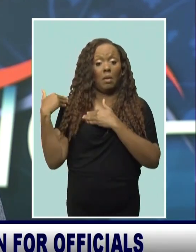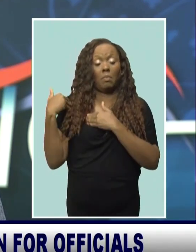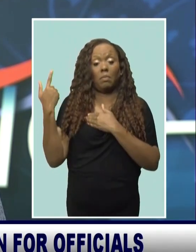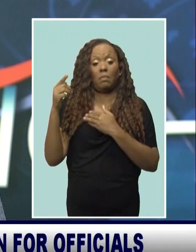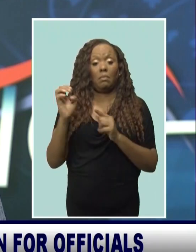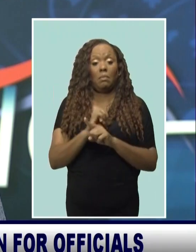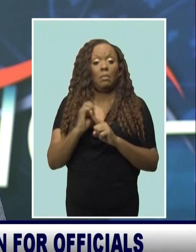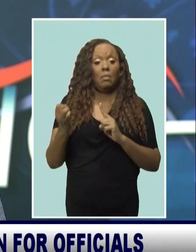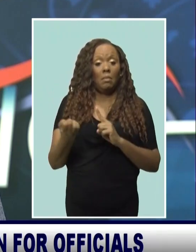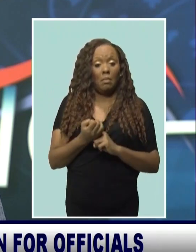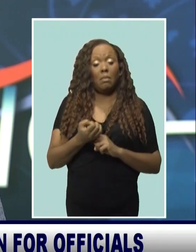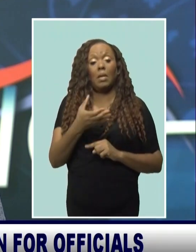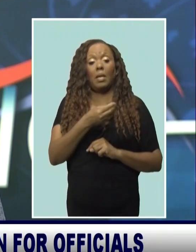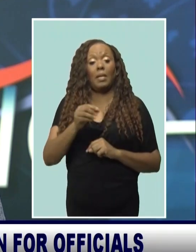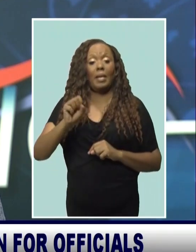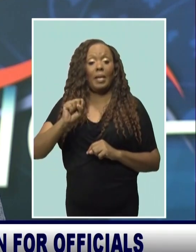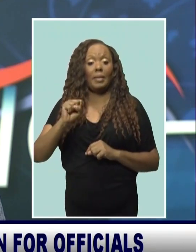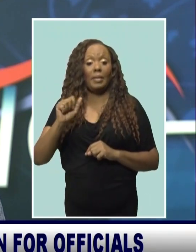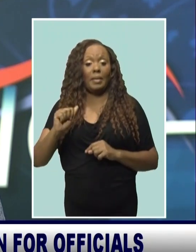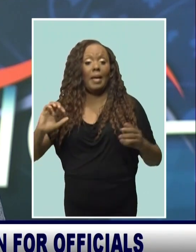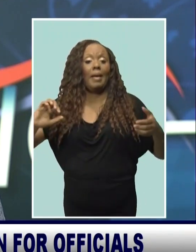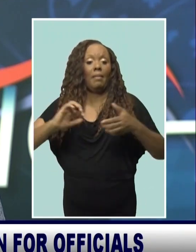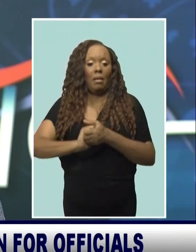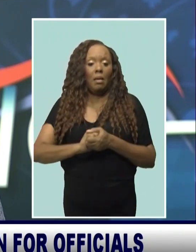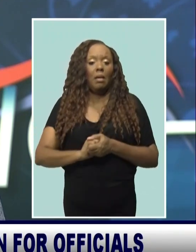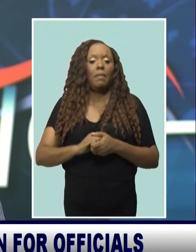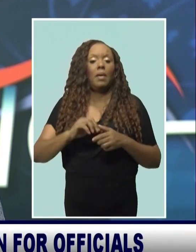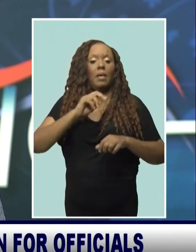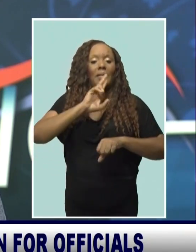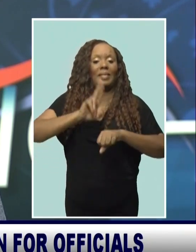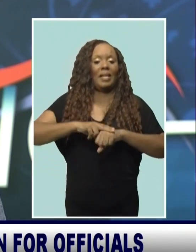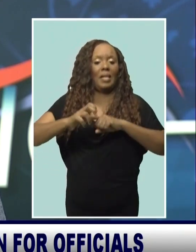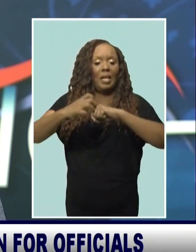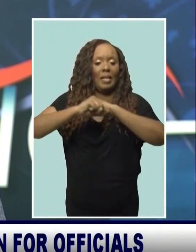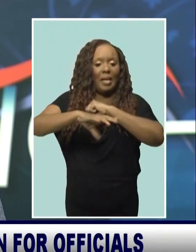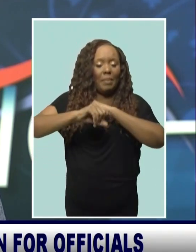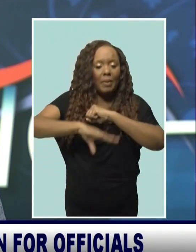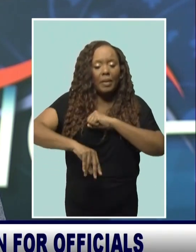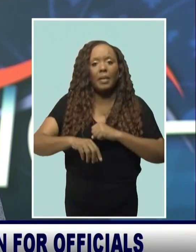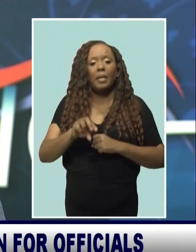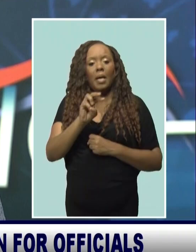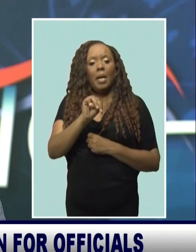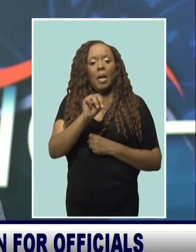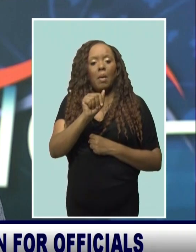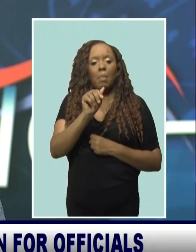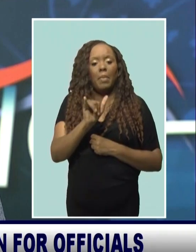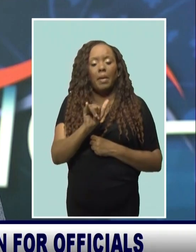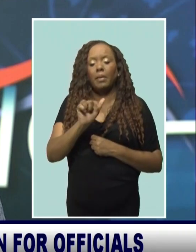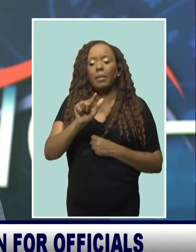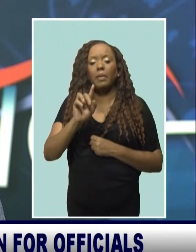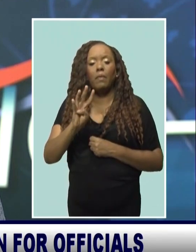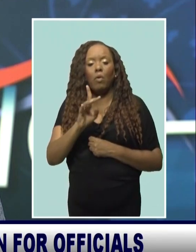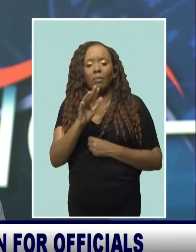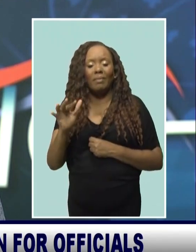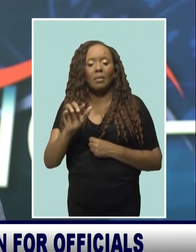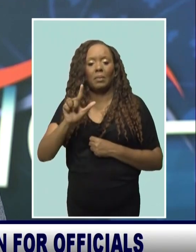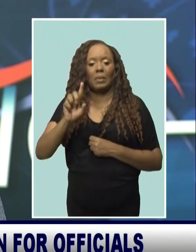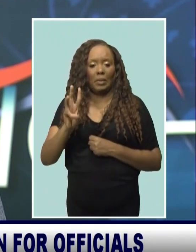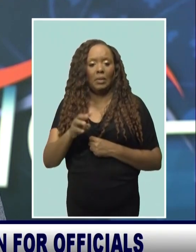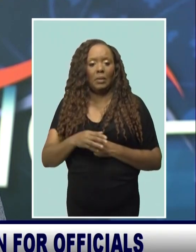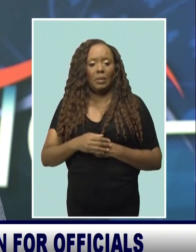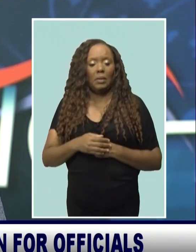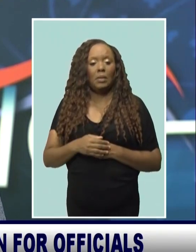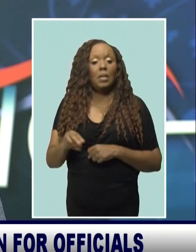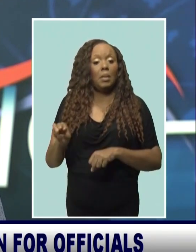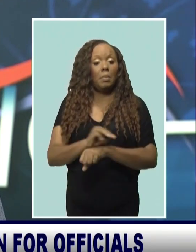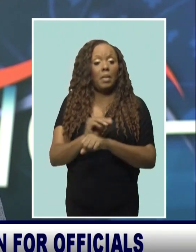a national cleanup campaign from May 24th to 26th. Minister of the Environment and National Beautification, Adrian Ford, says